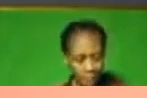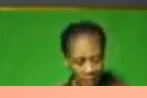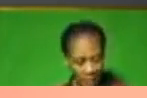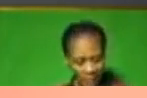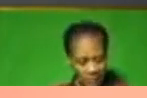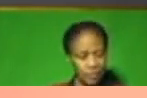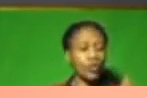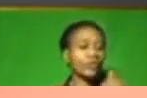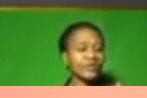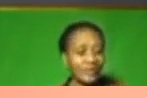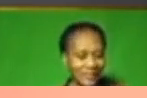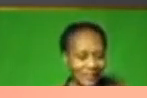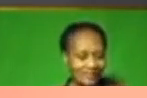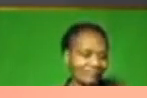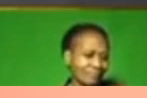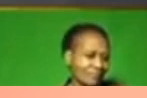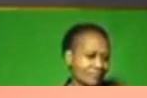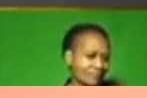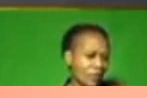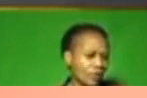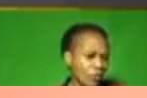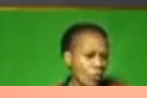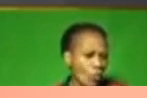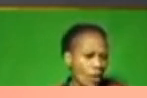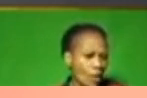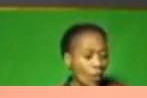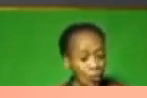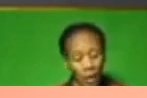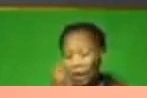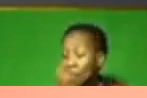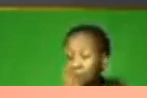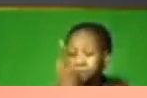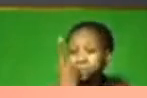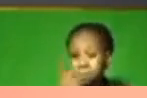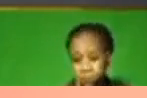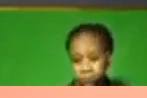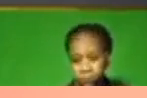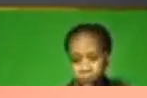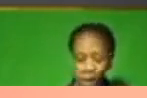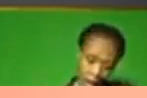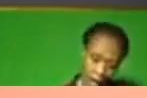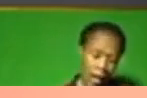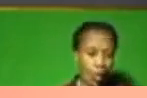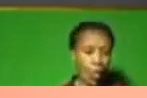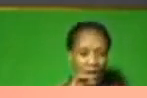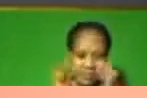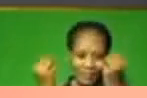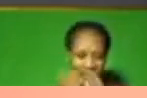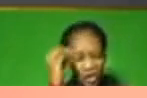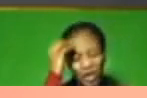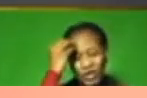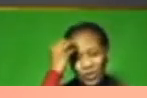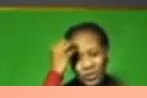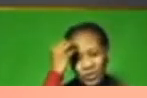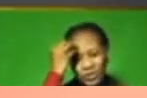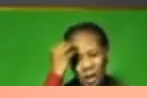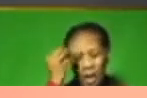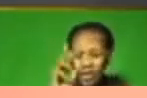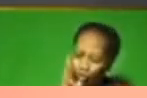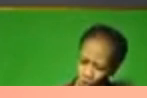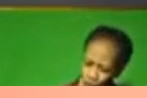Presidency, is informed by an understanding that our national interests is